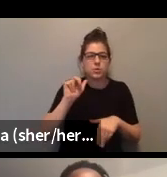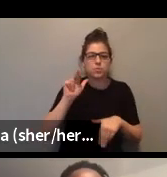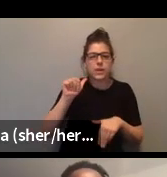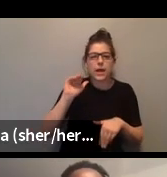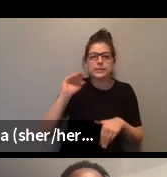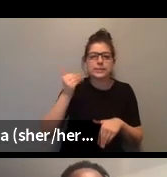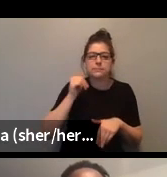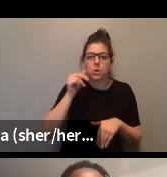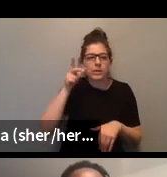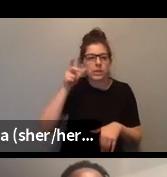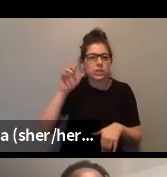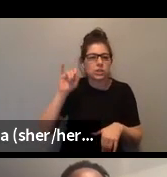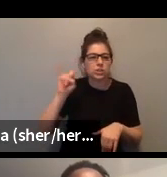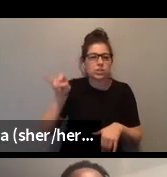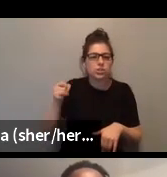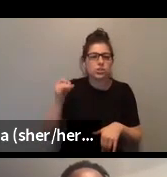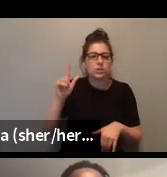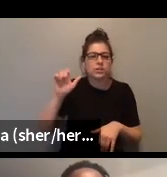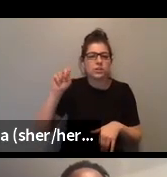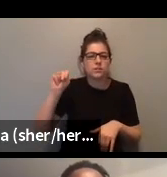not.